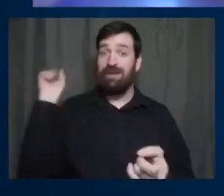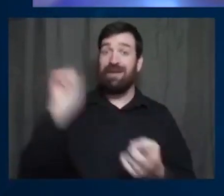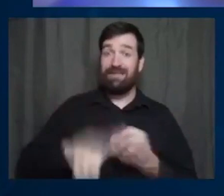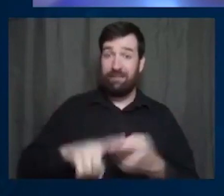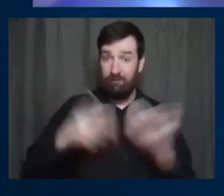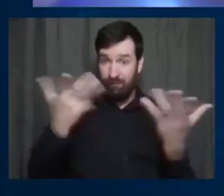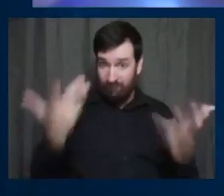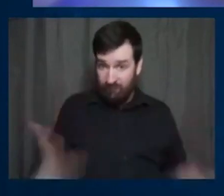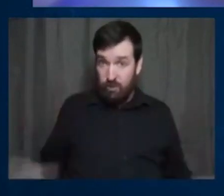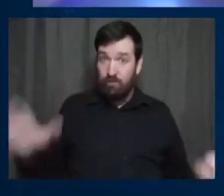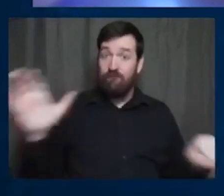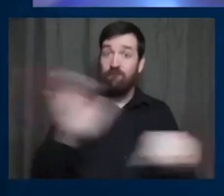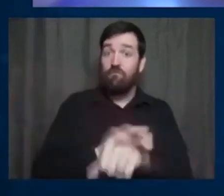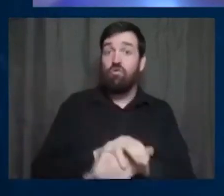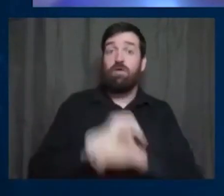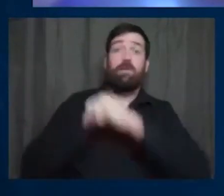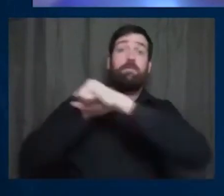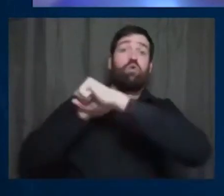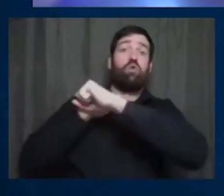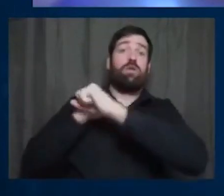immunity with the 2-shot regimen?